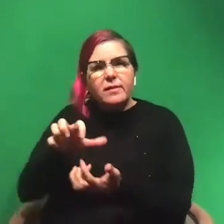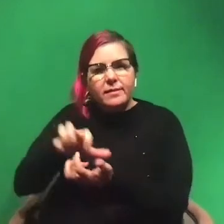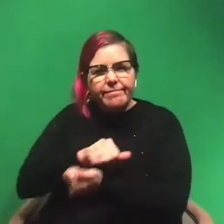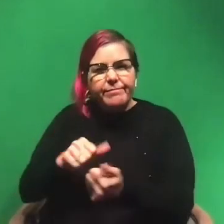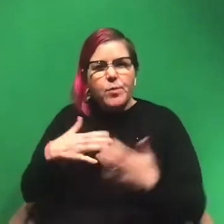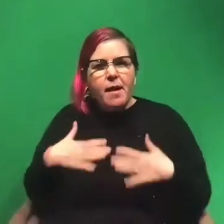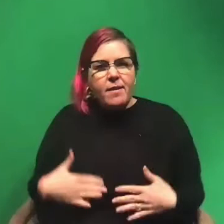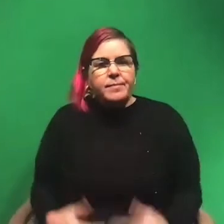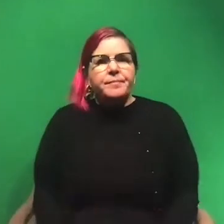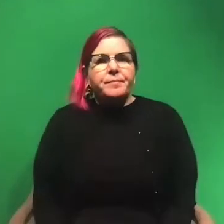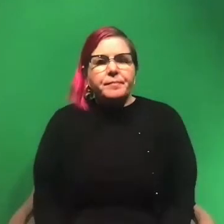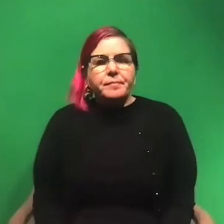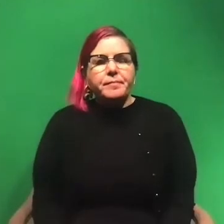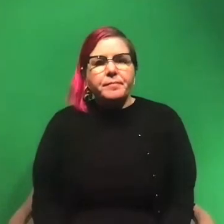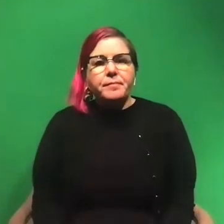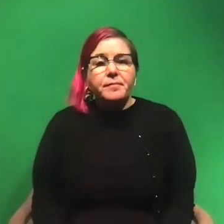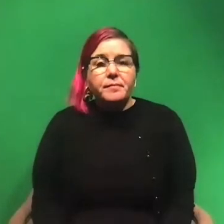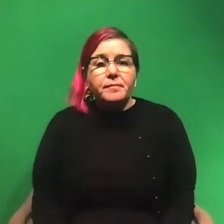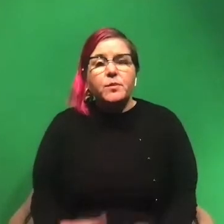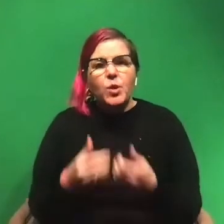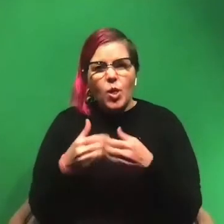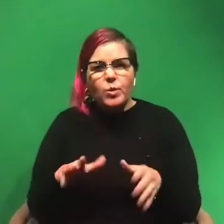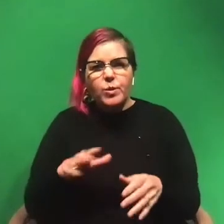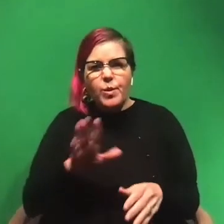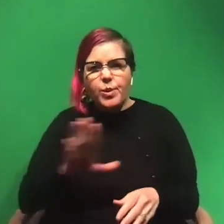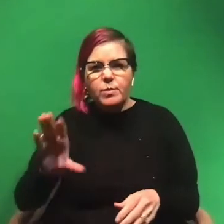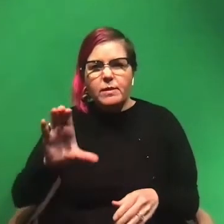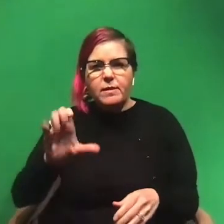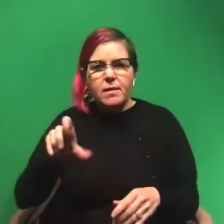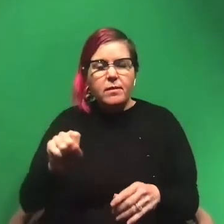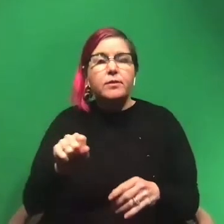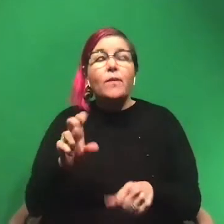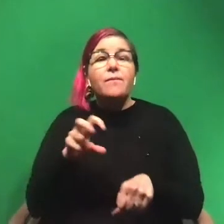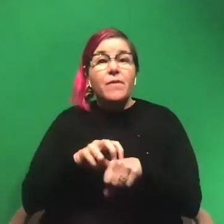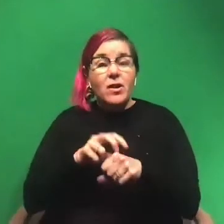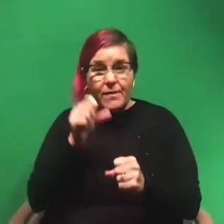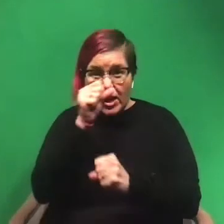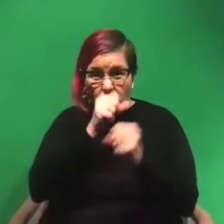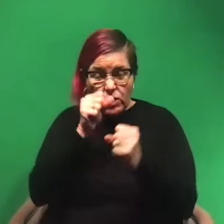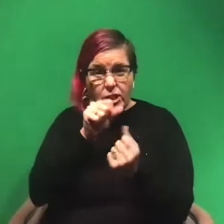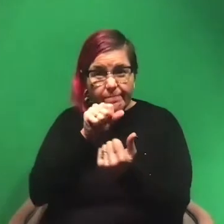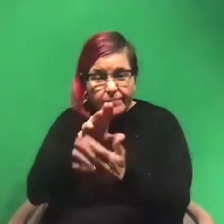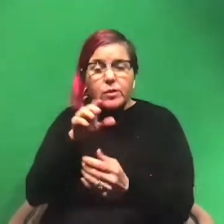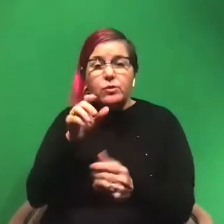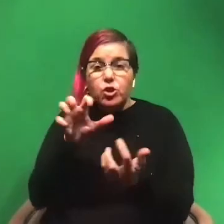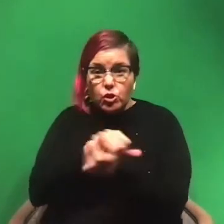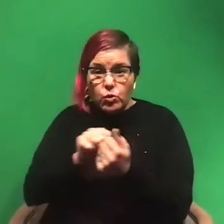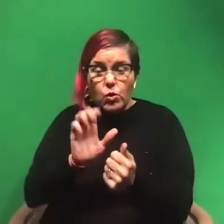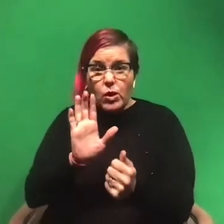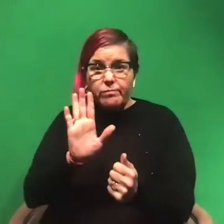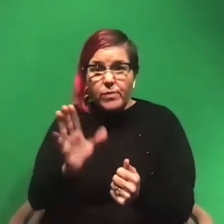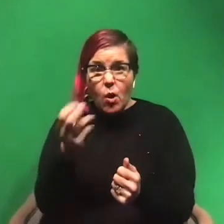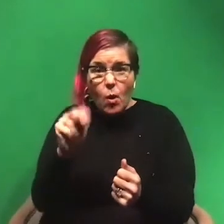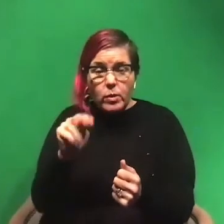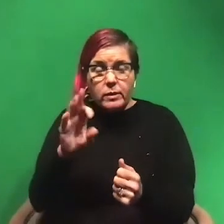right? You're losing your own cells. But a lot of viruses use this strategy of destroying our own cells. Imagine if